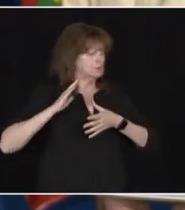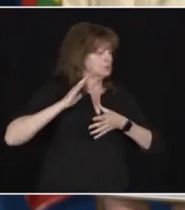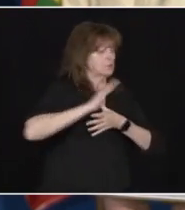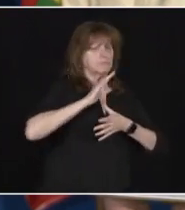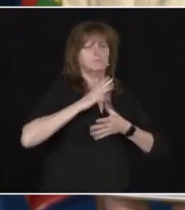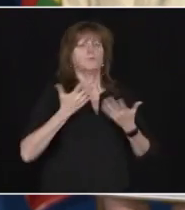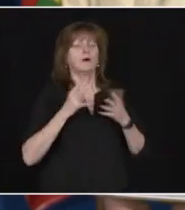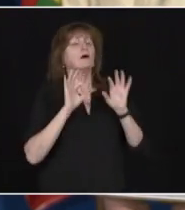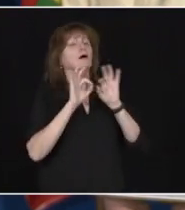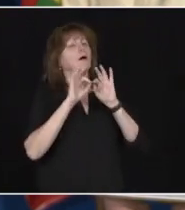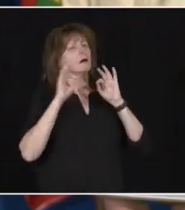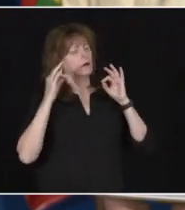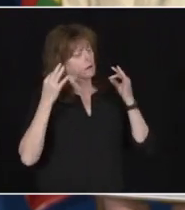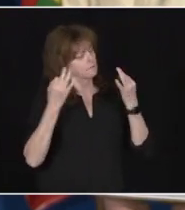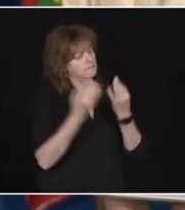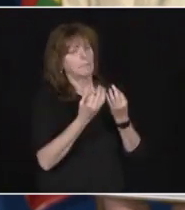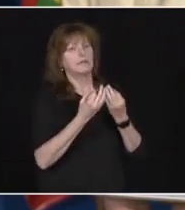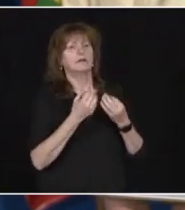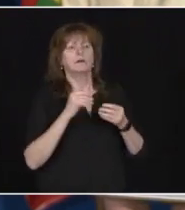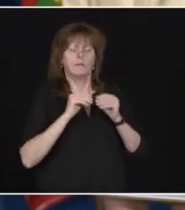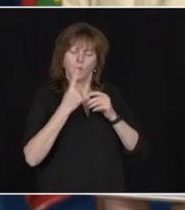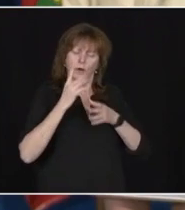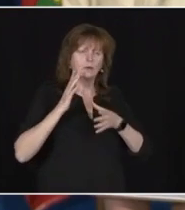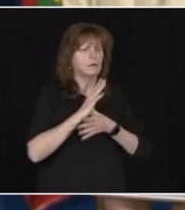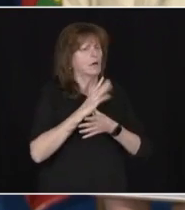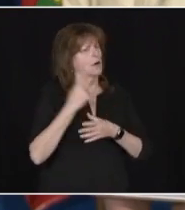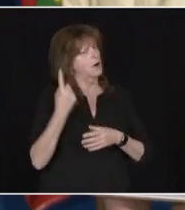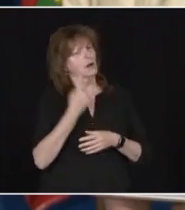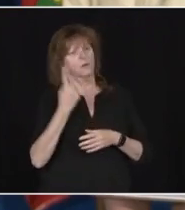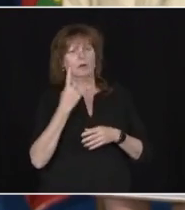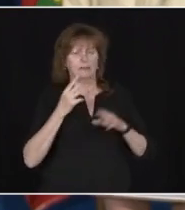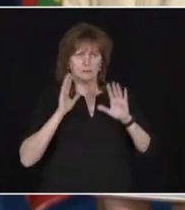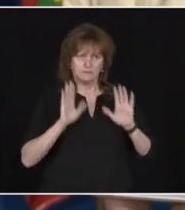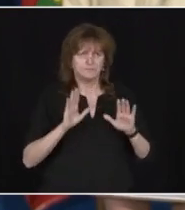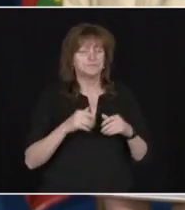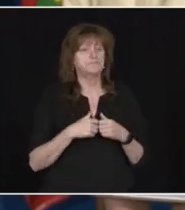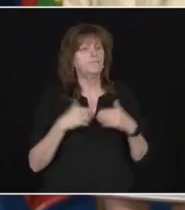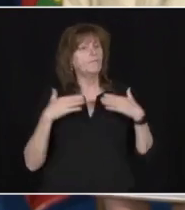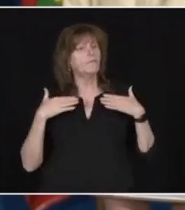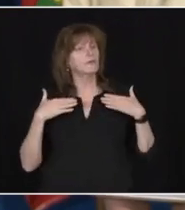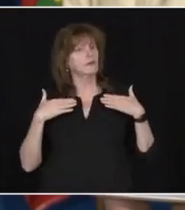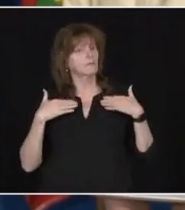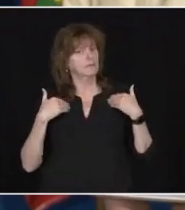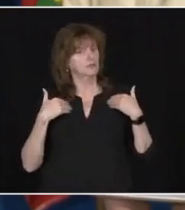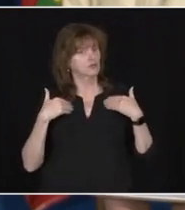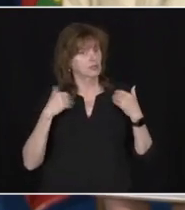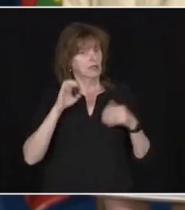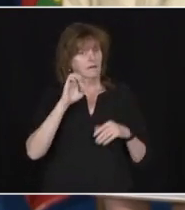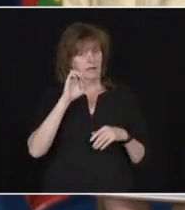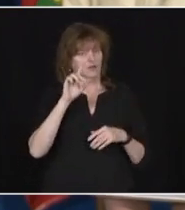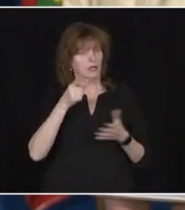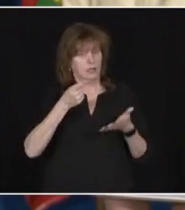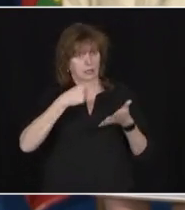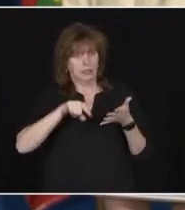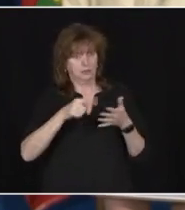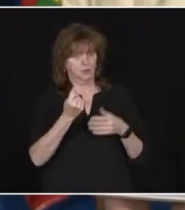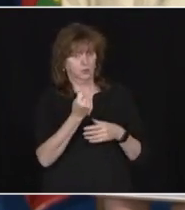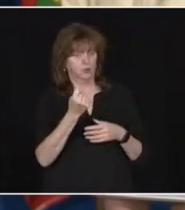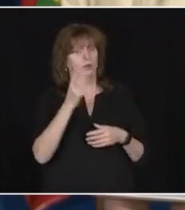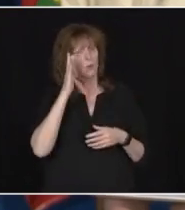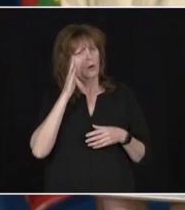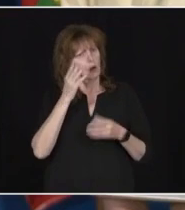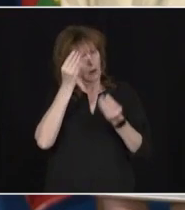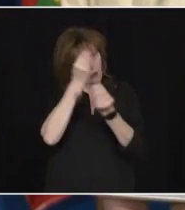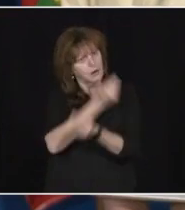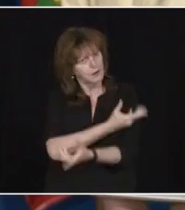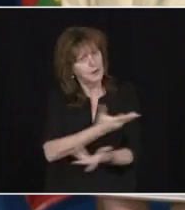comes first. But Minister Lecce is coming out with an announcement on Tuesday. So the first day back, Minister